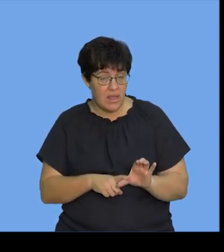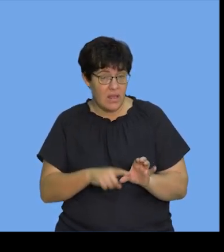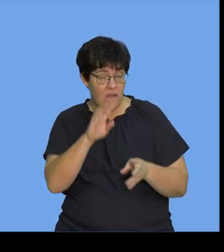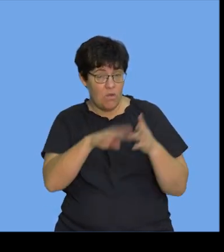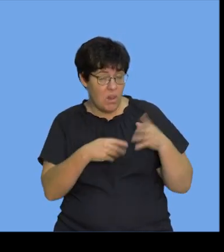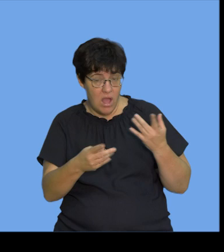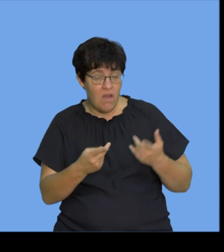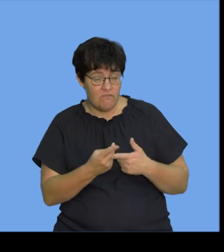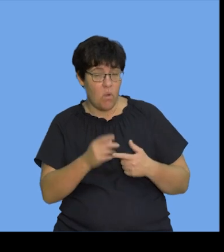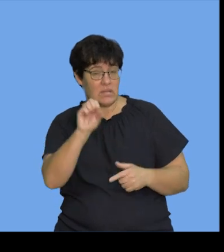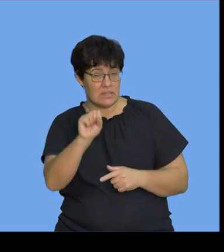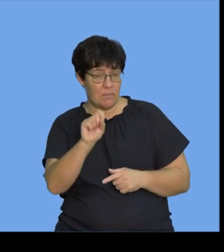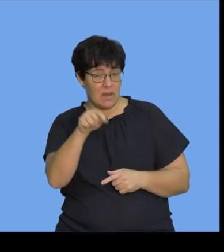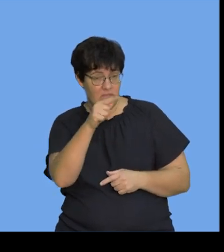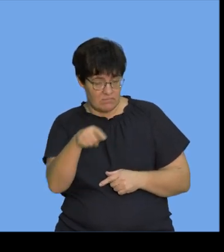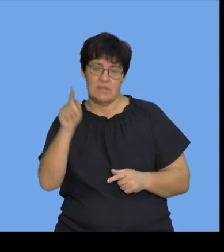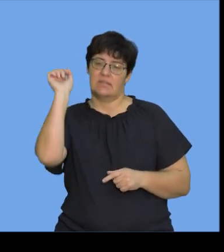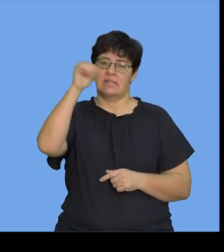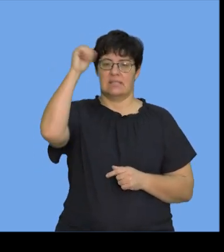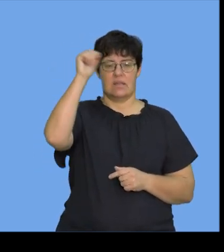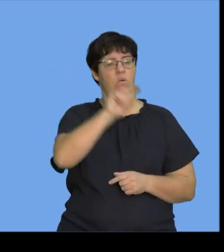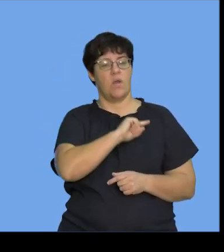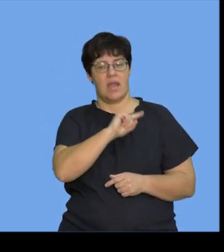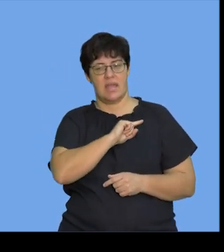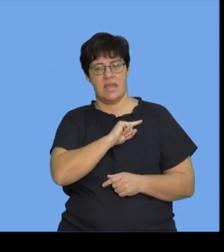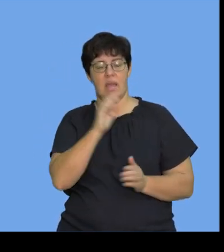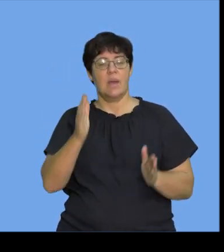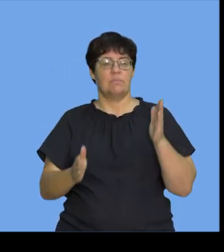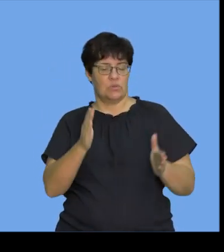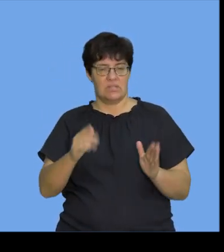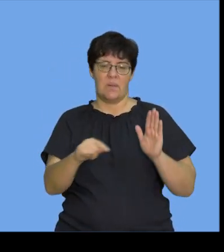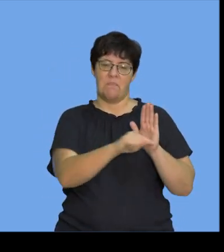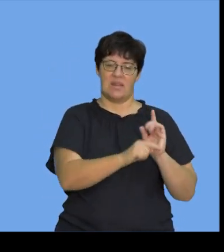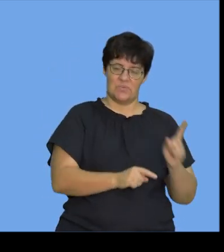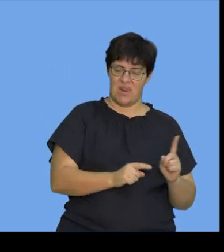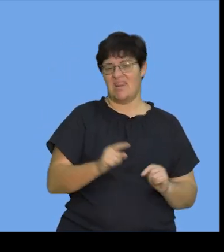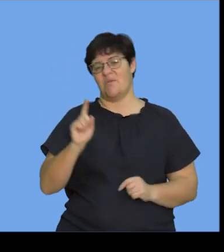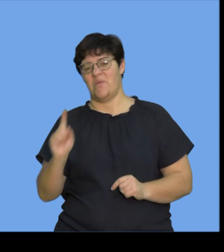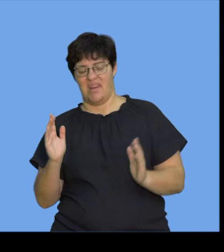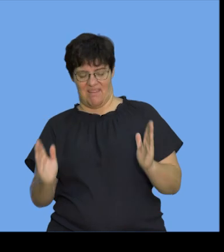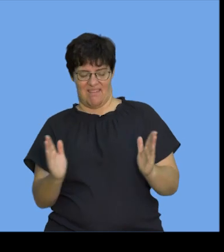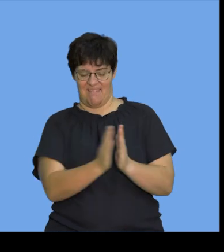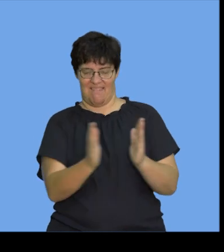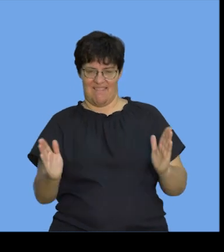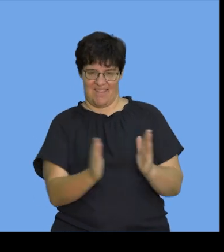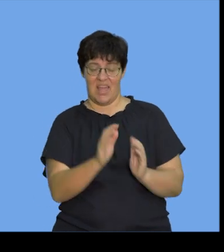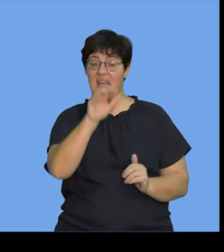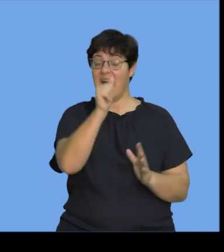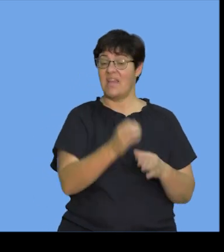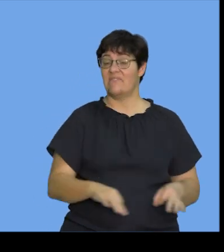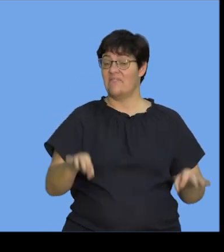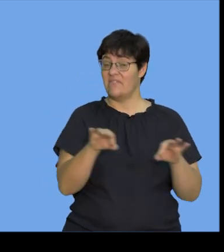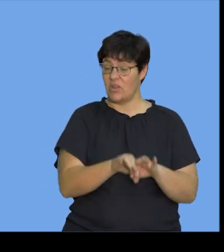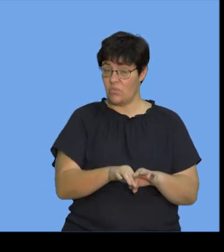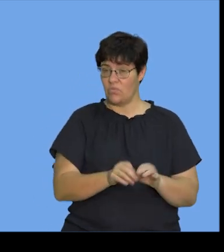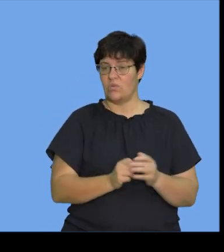to infinity? Yes. Why? Because it is between minus 1 and 1. And then my A value will be